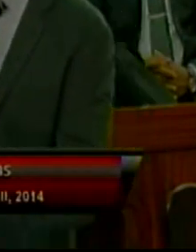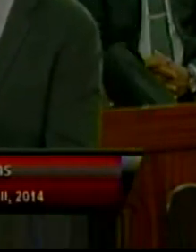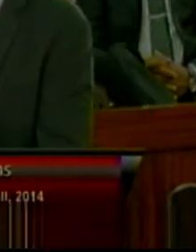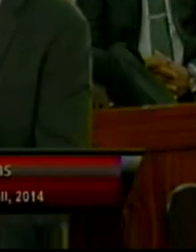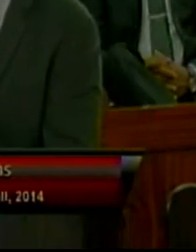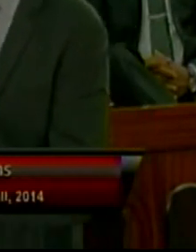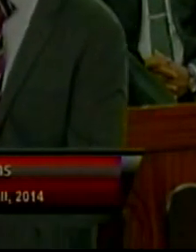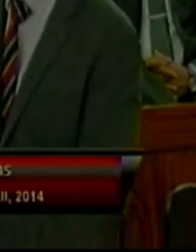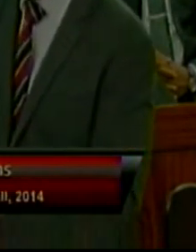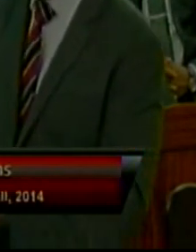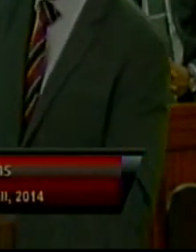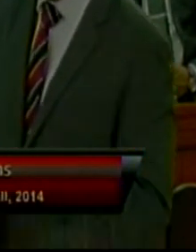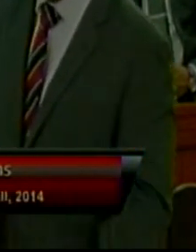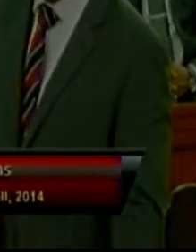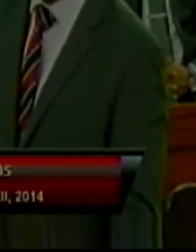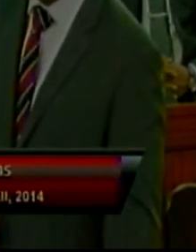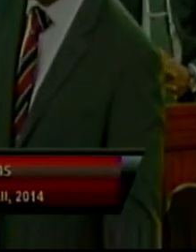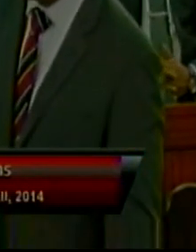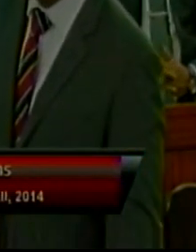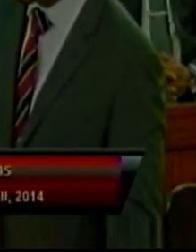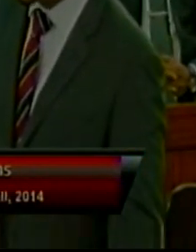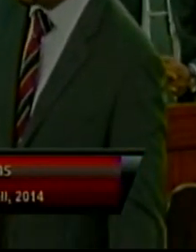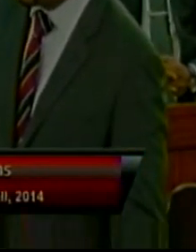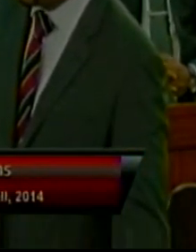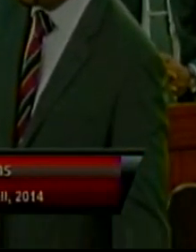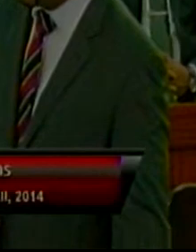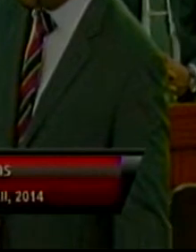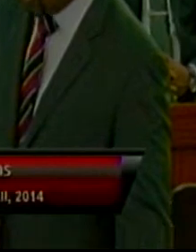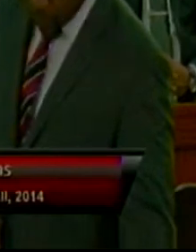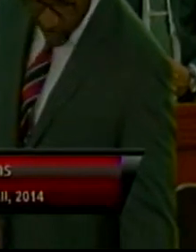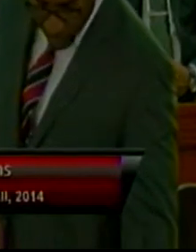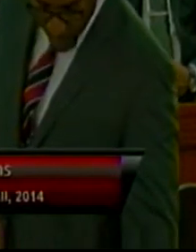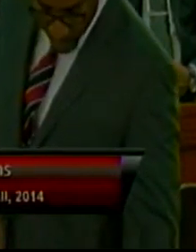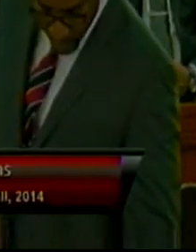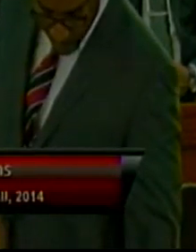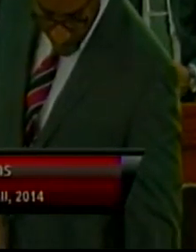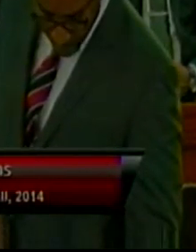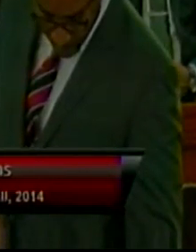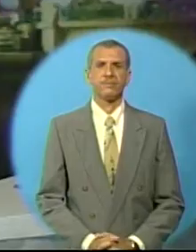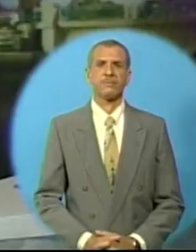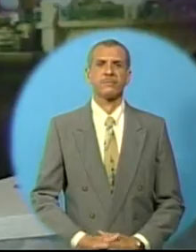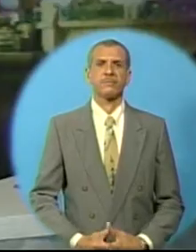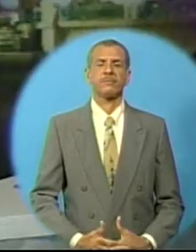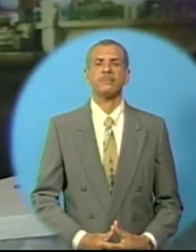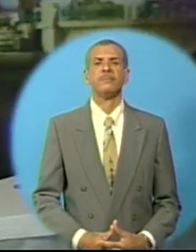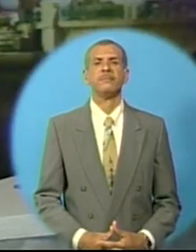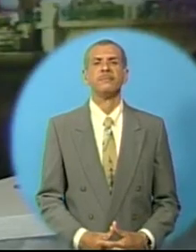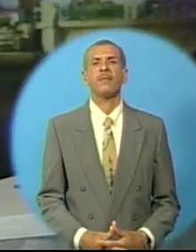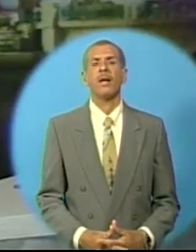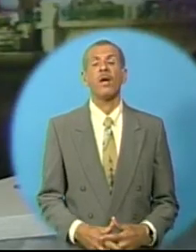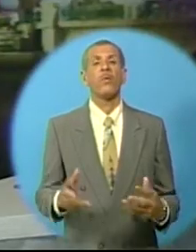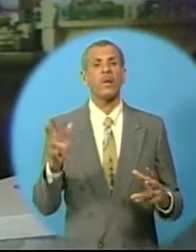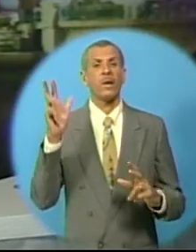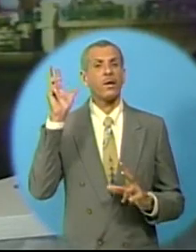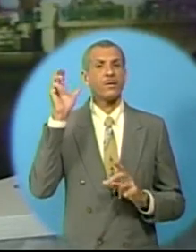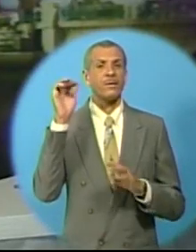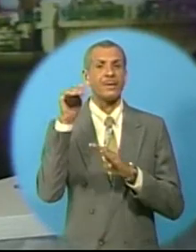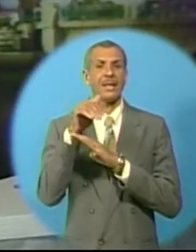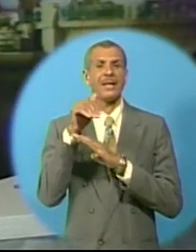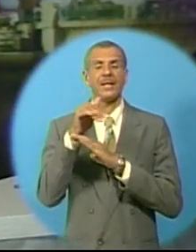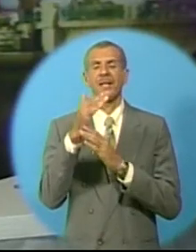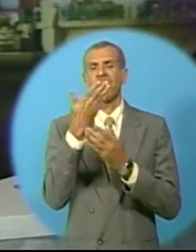is but one facet in our overall tourism product. Well, we are hearing tonight about